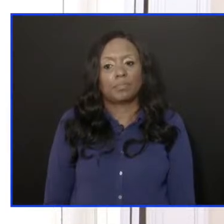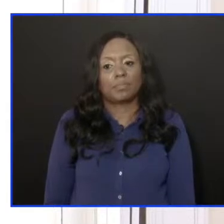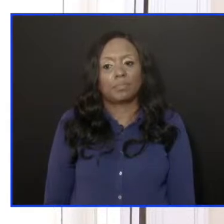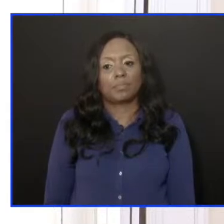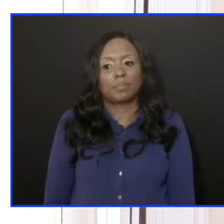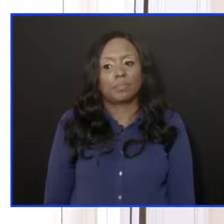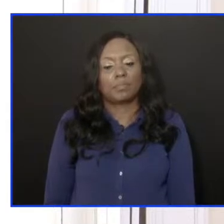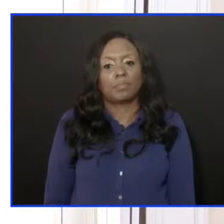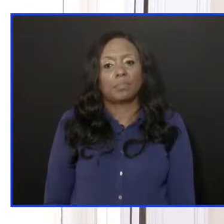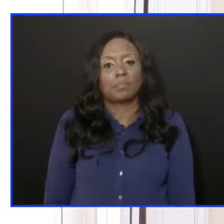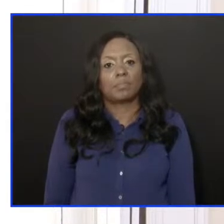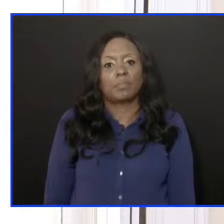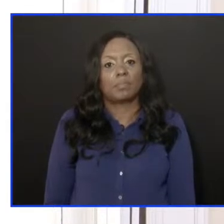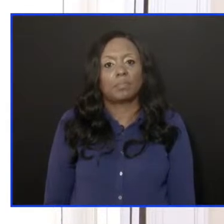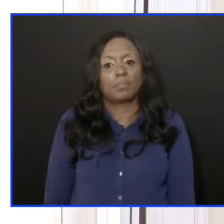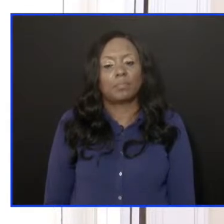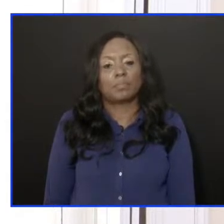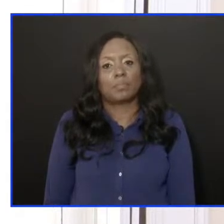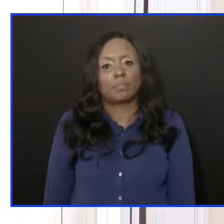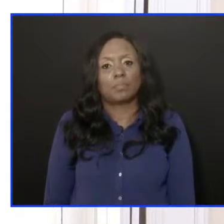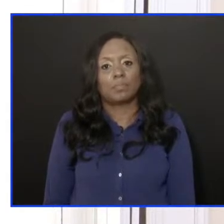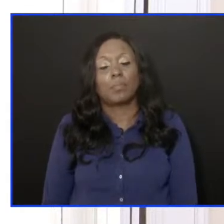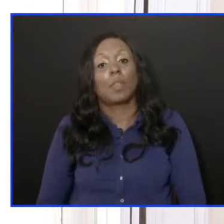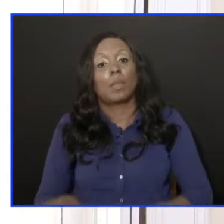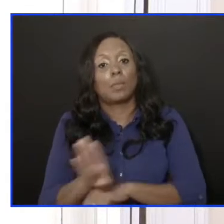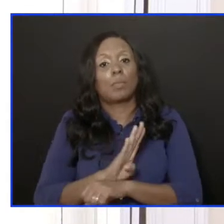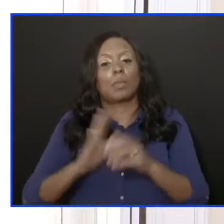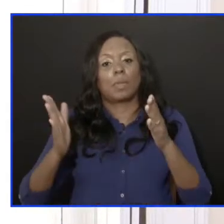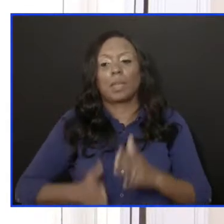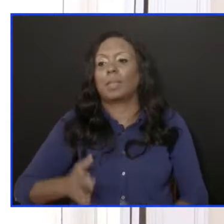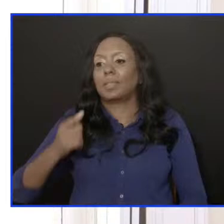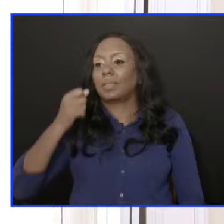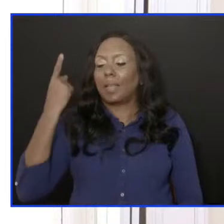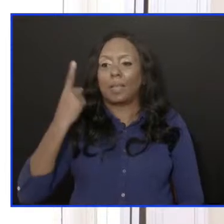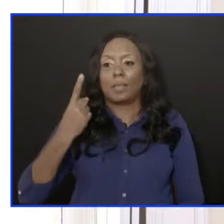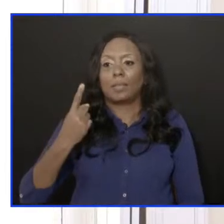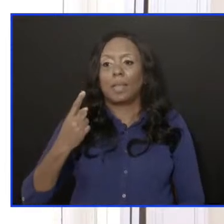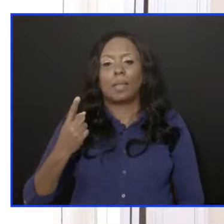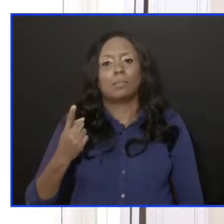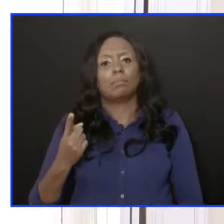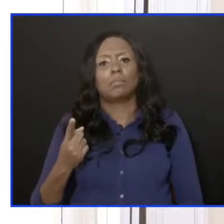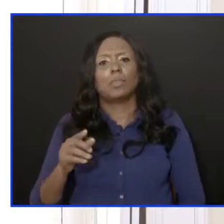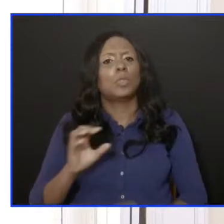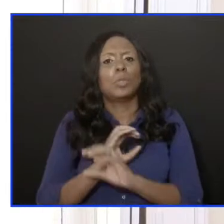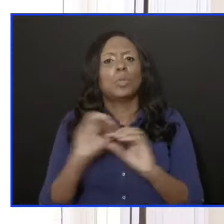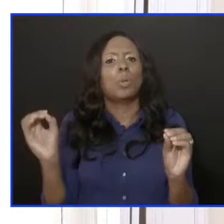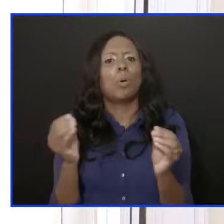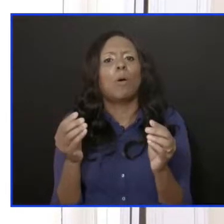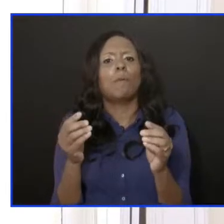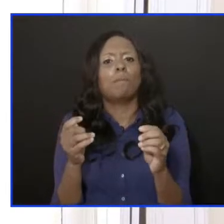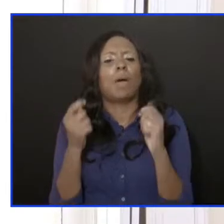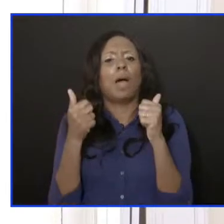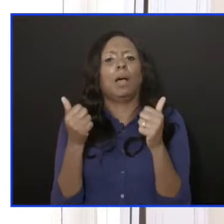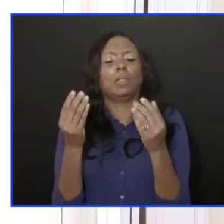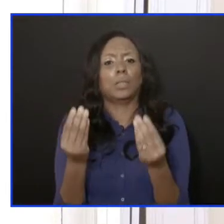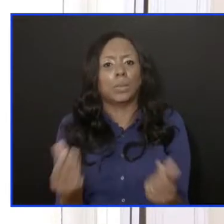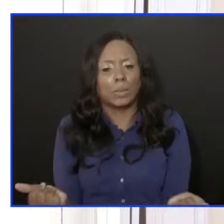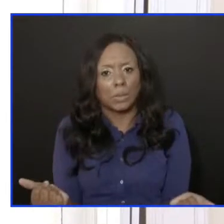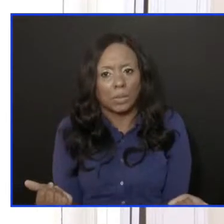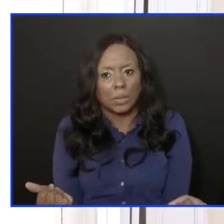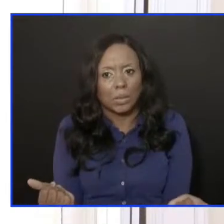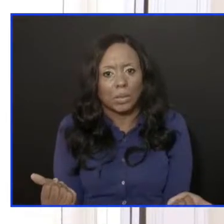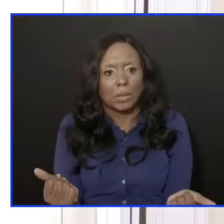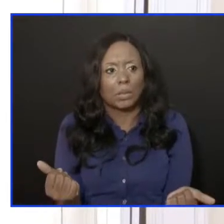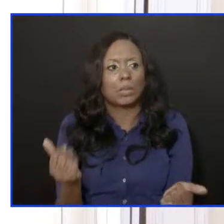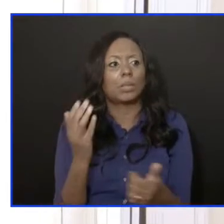also recognized that this is a marathon, and therefore you almost see some people playing within the crease, but